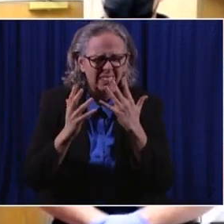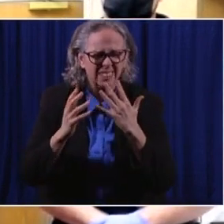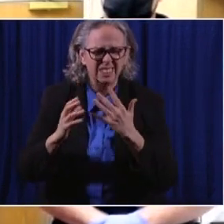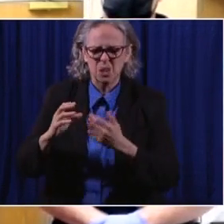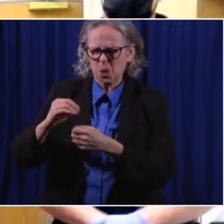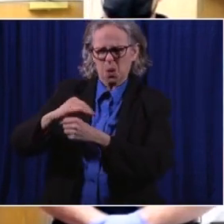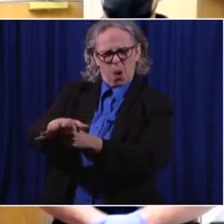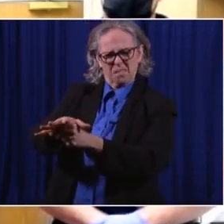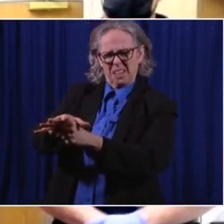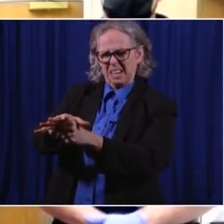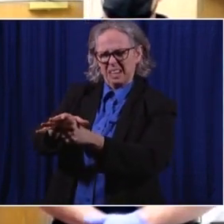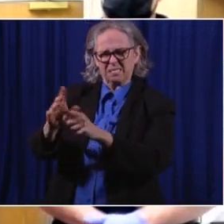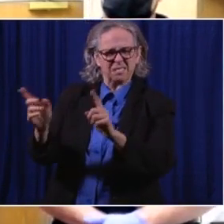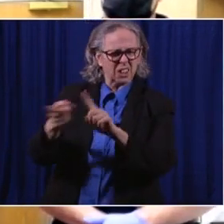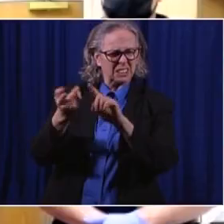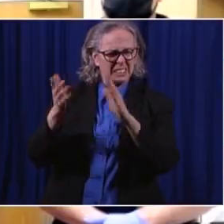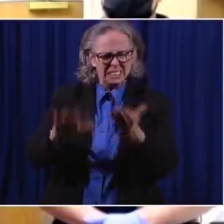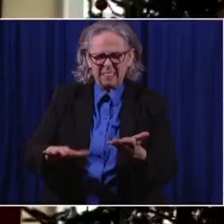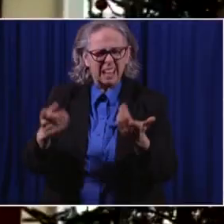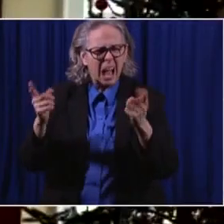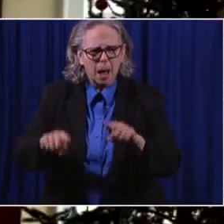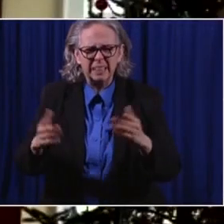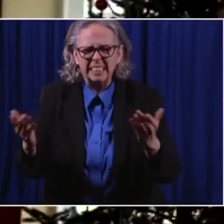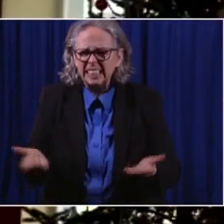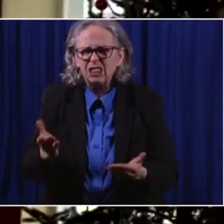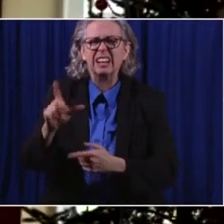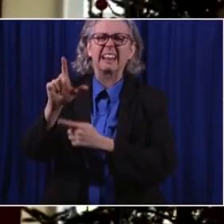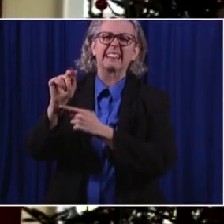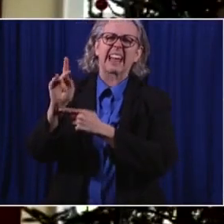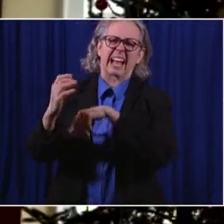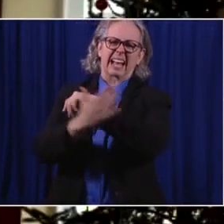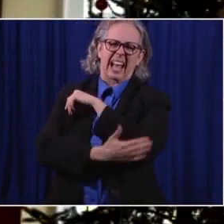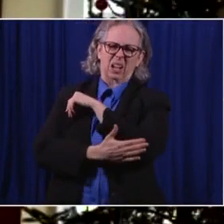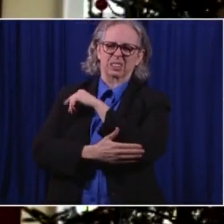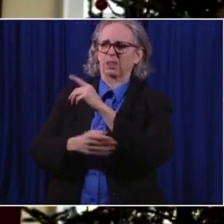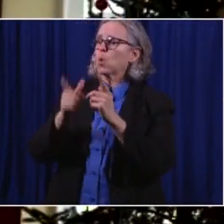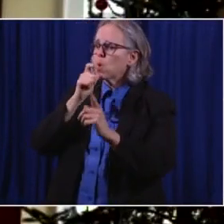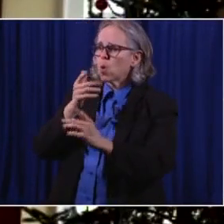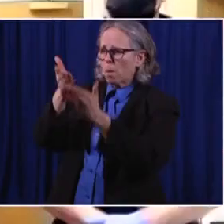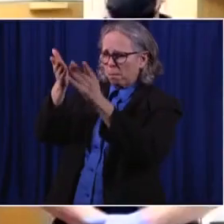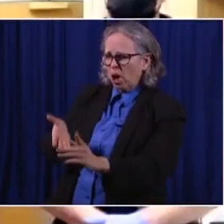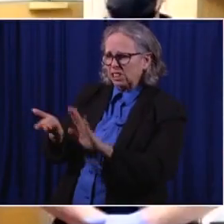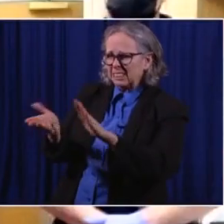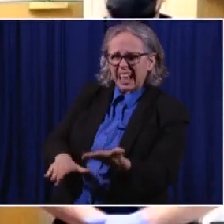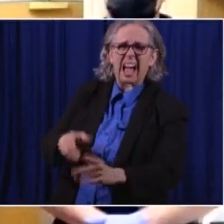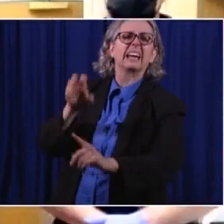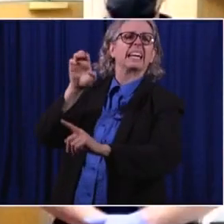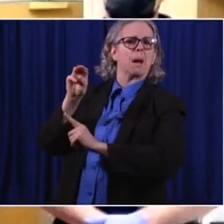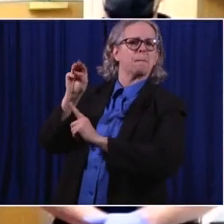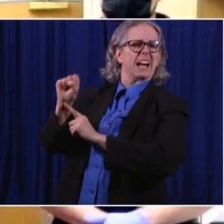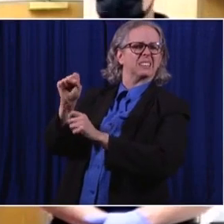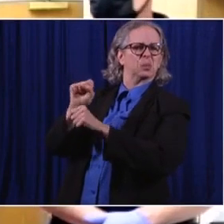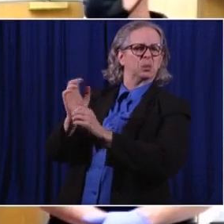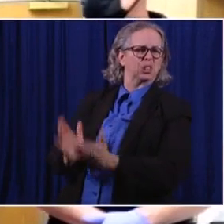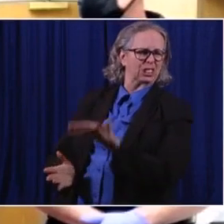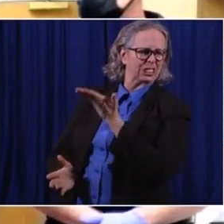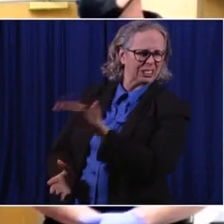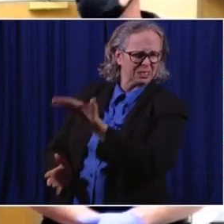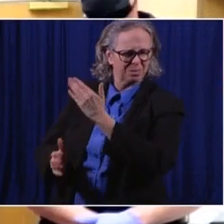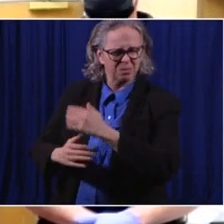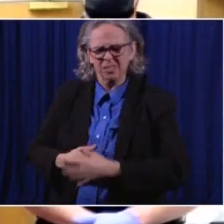actually one of our EMS providers. Oh, wow. Yes, and then, this is an opportunity for